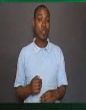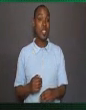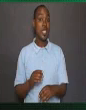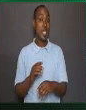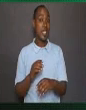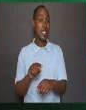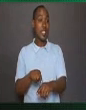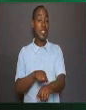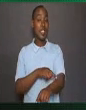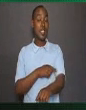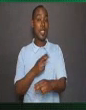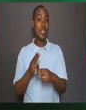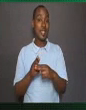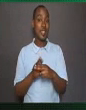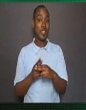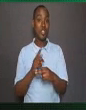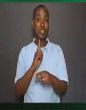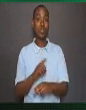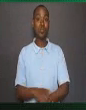distance is very short.